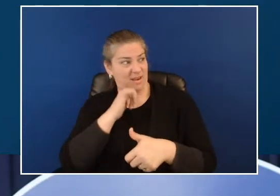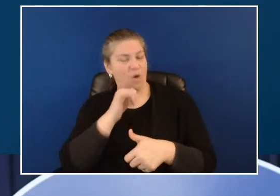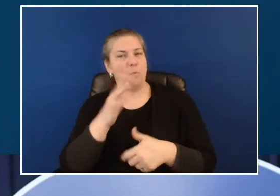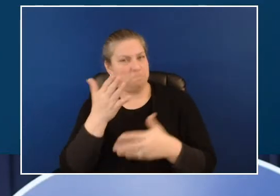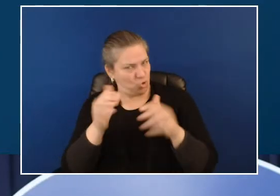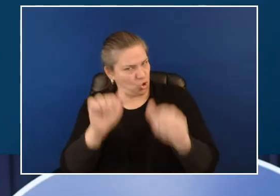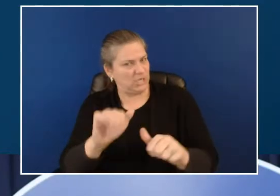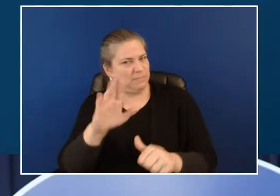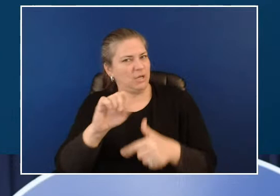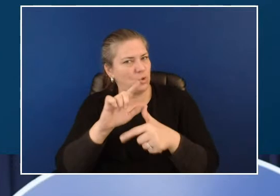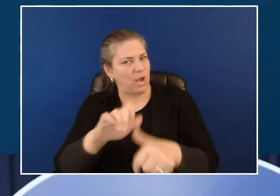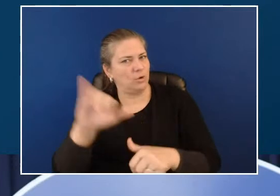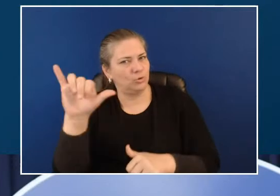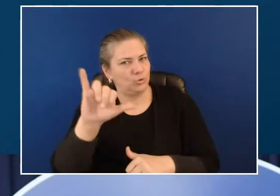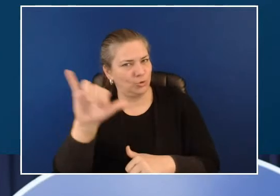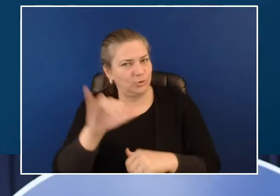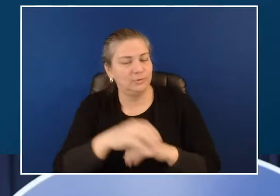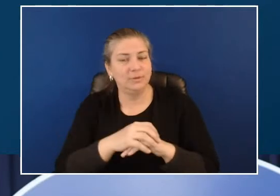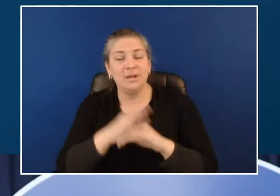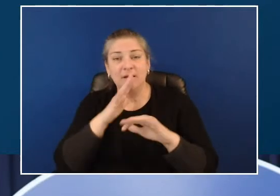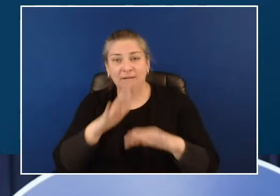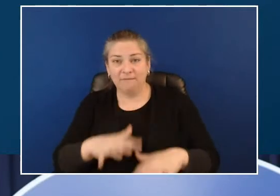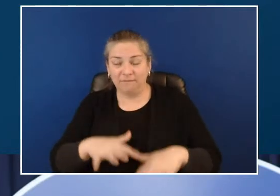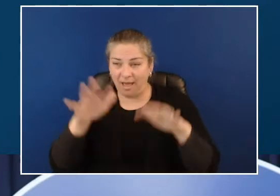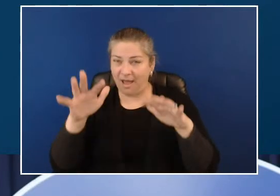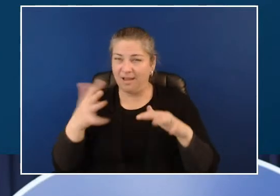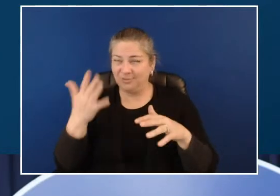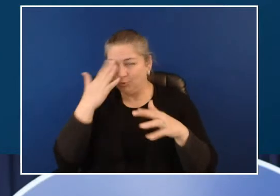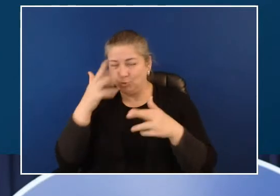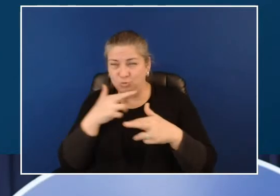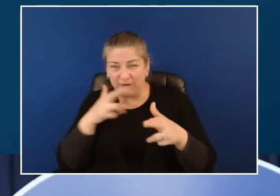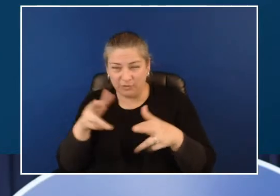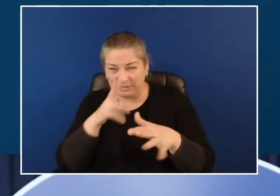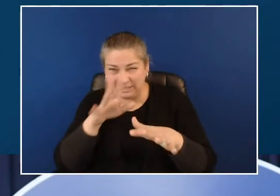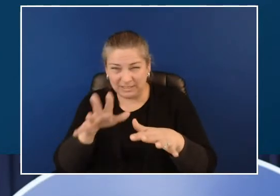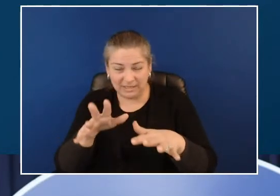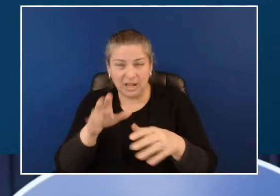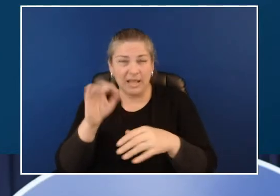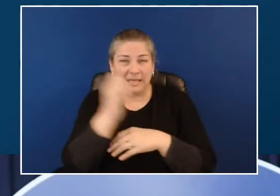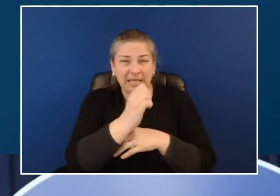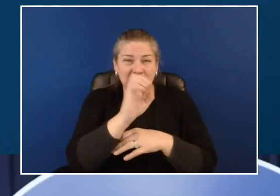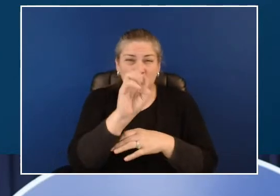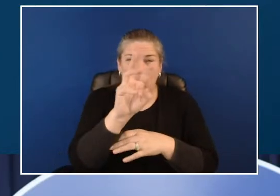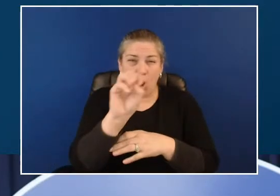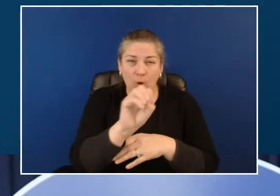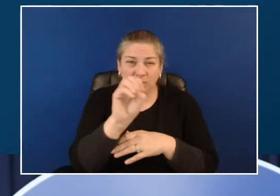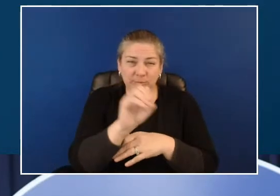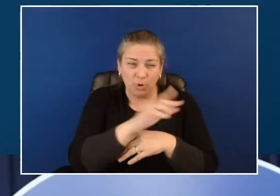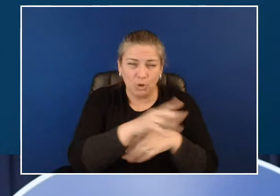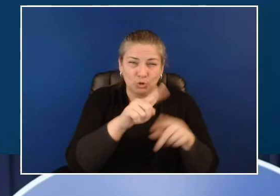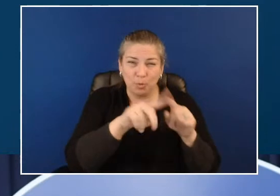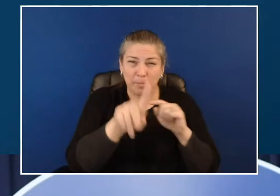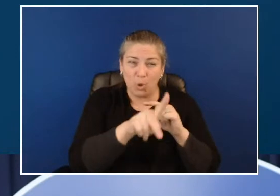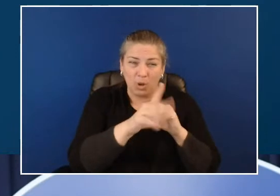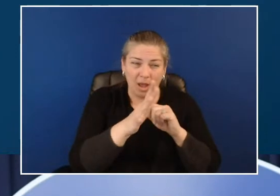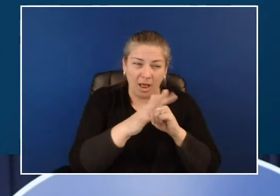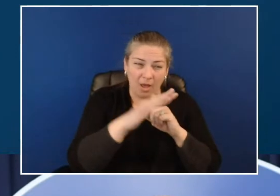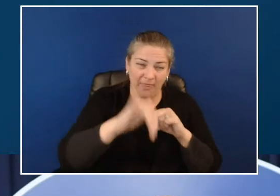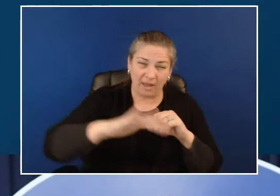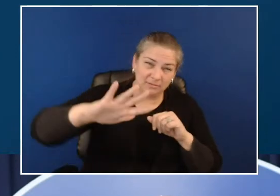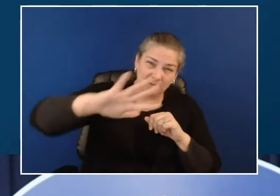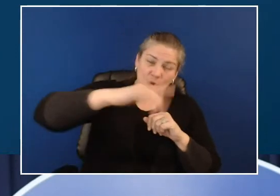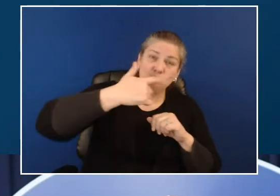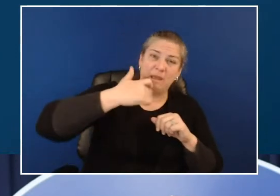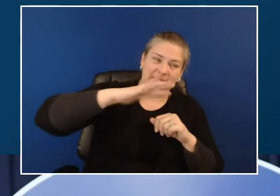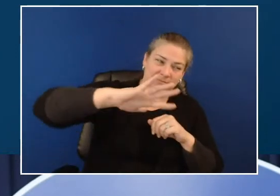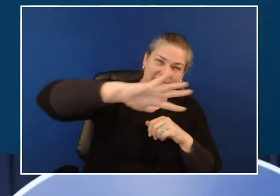issues may arise across river basins slightly east of Owensboro and down to Paducah, which is what you see in red. So